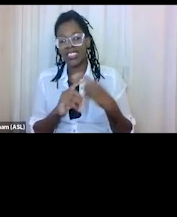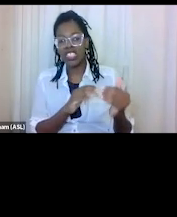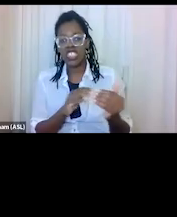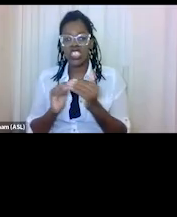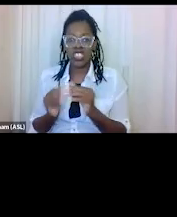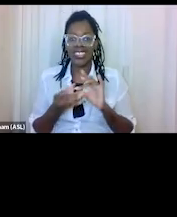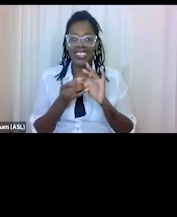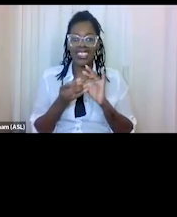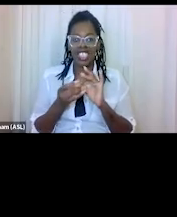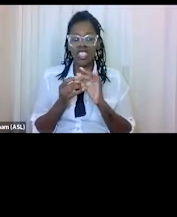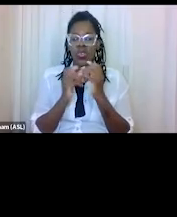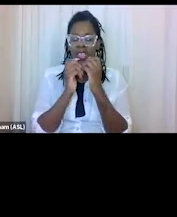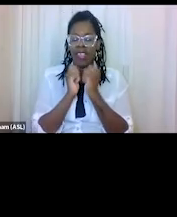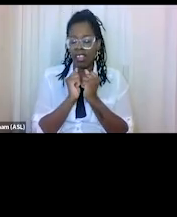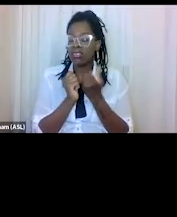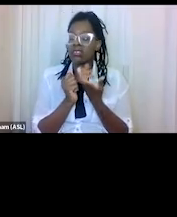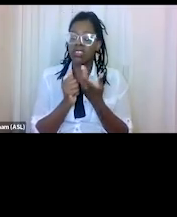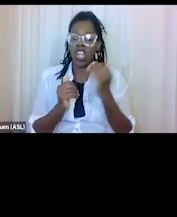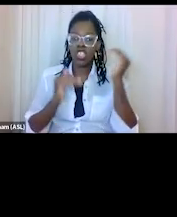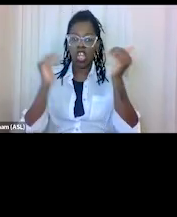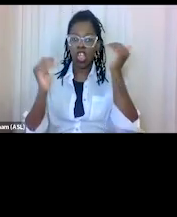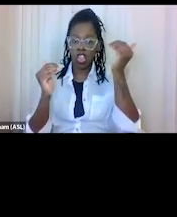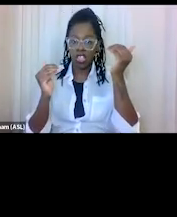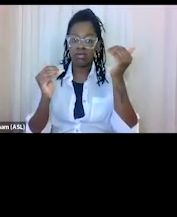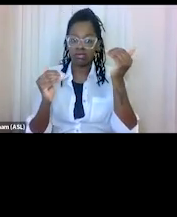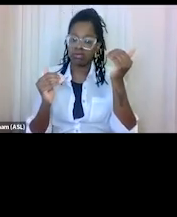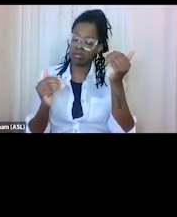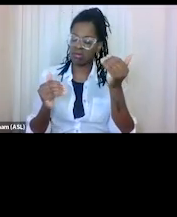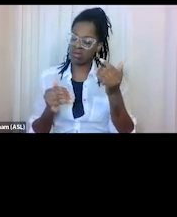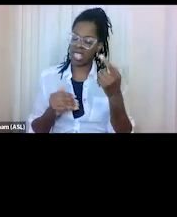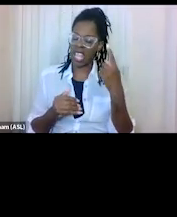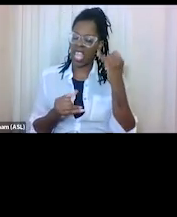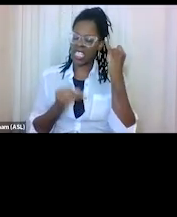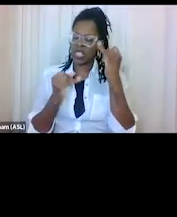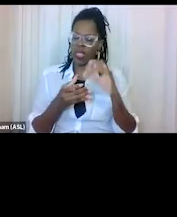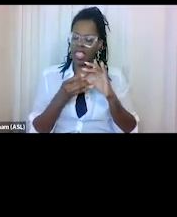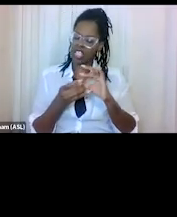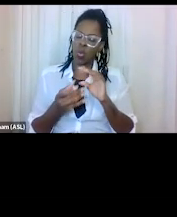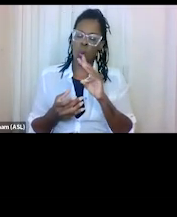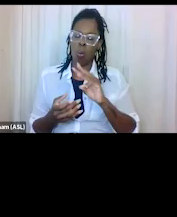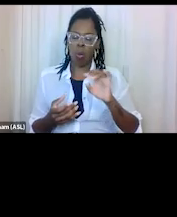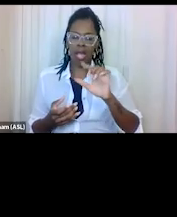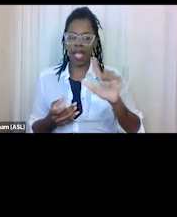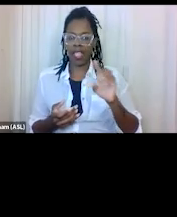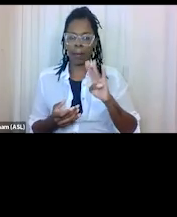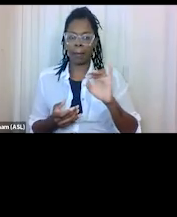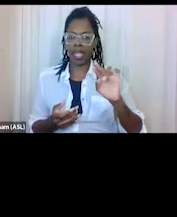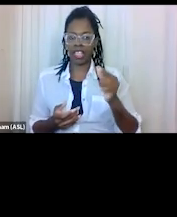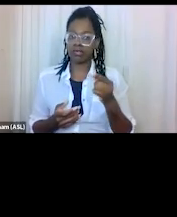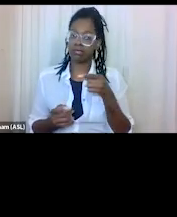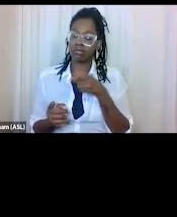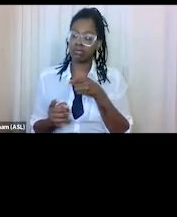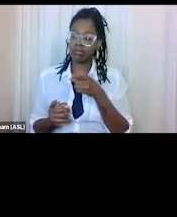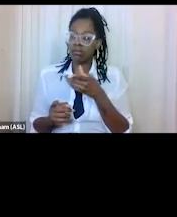adults sustained over time, and a subjective sense of well-being. These are all internal factors that are associated with better mental